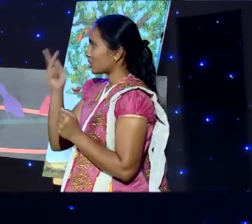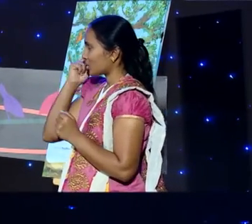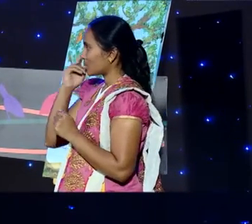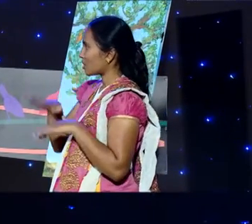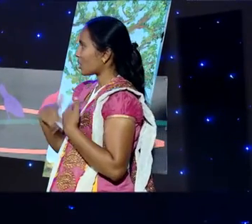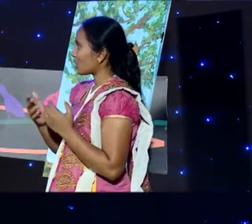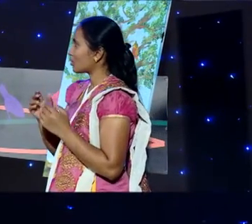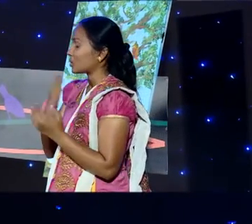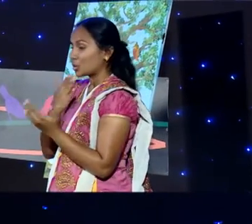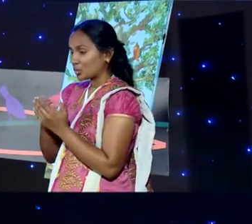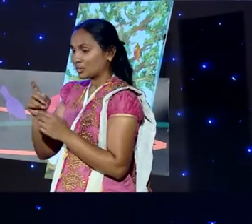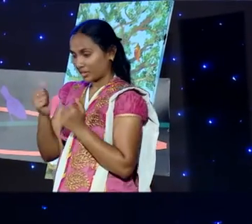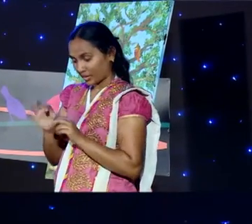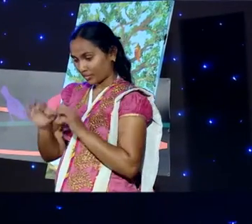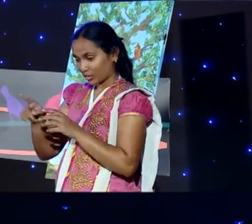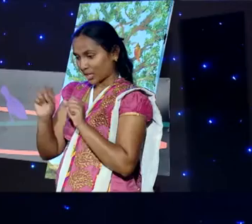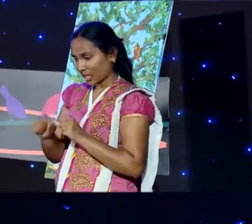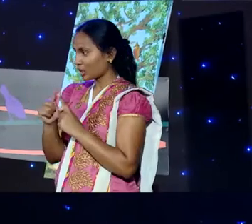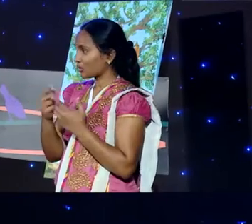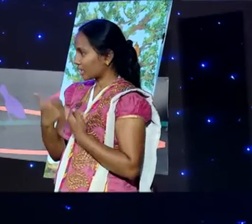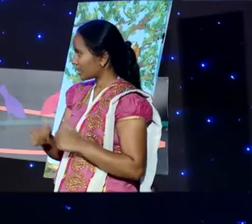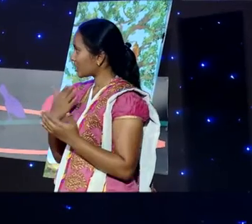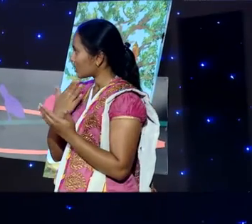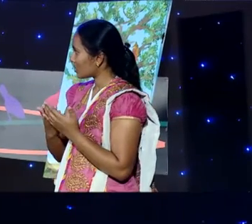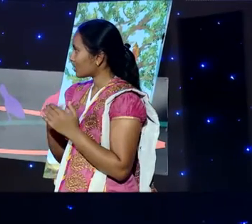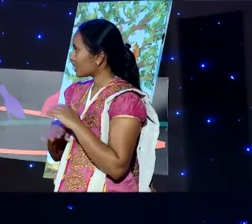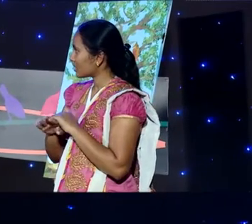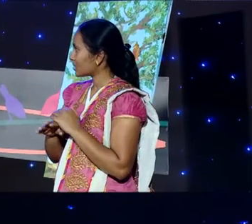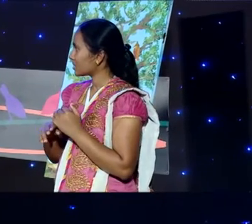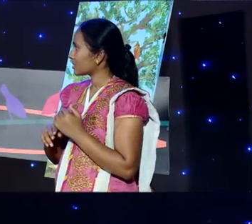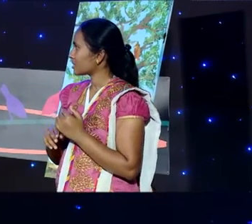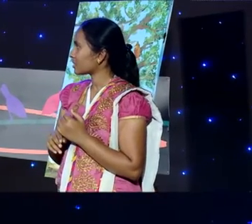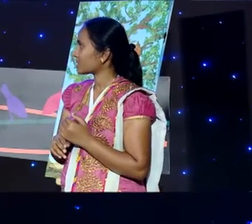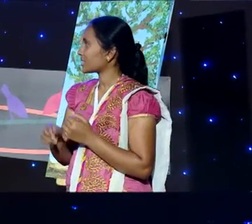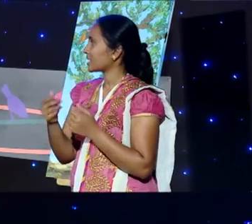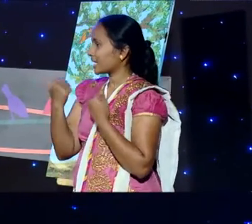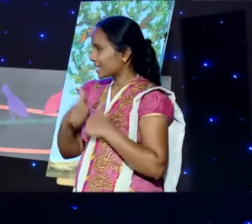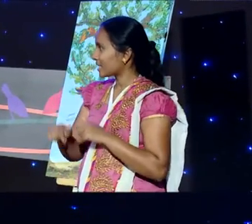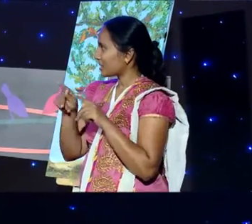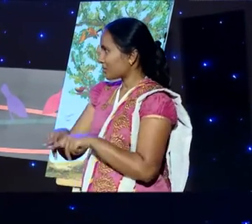good at something, they can be great at giving in this very moment, every single person.